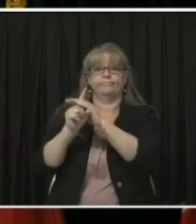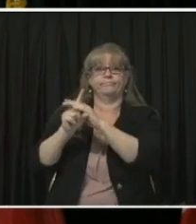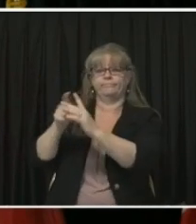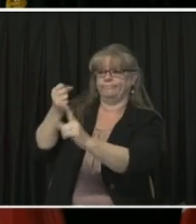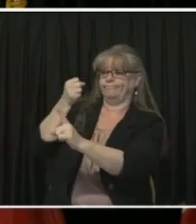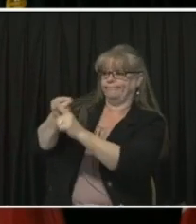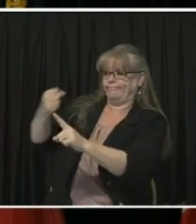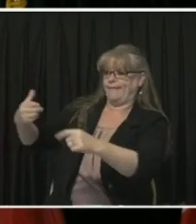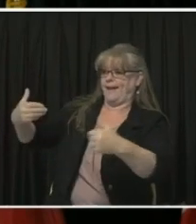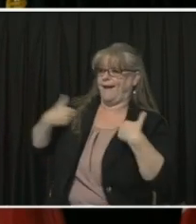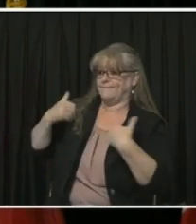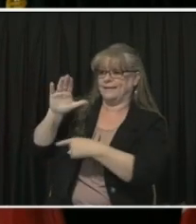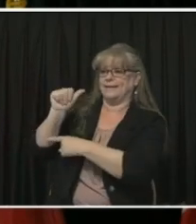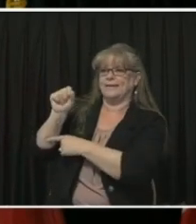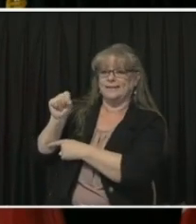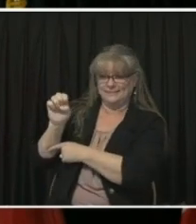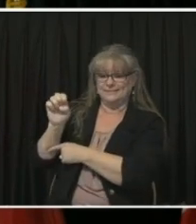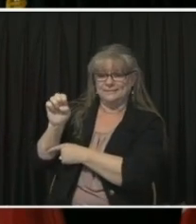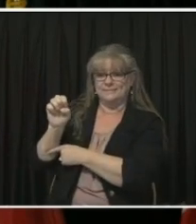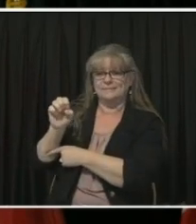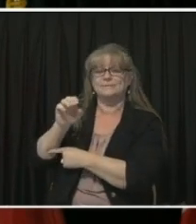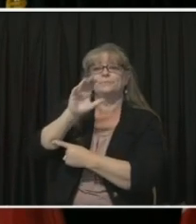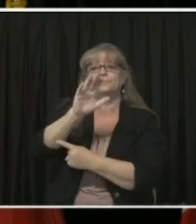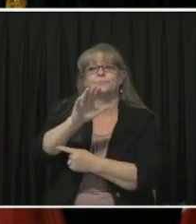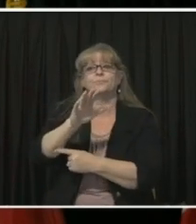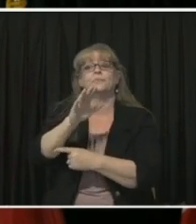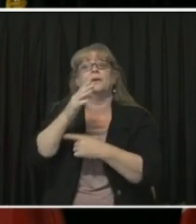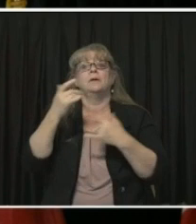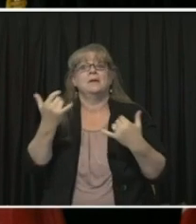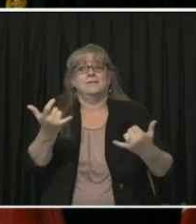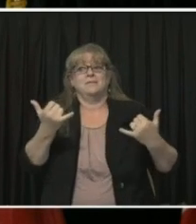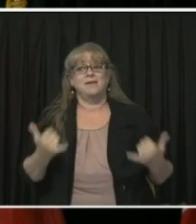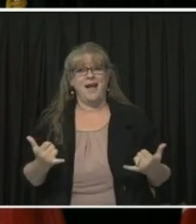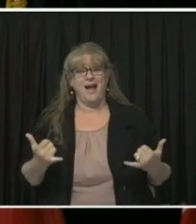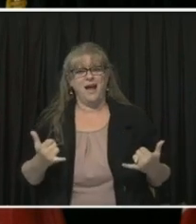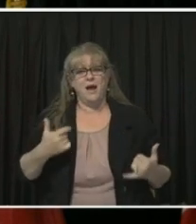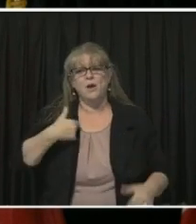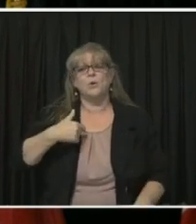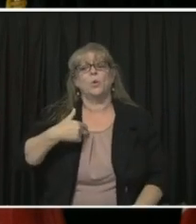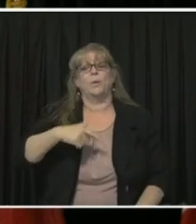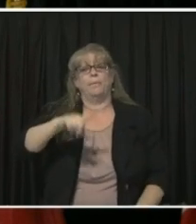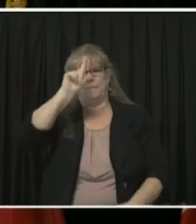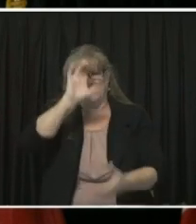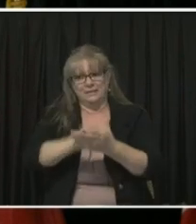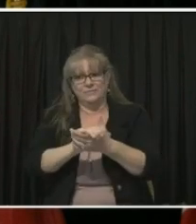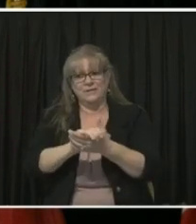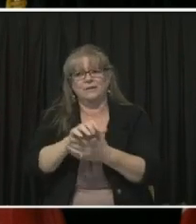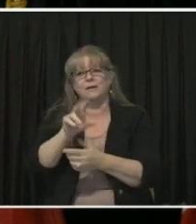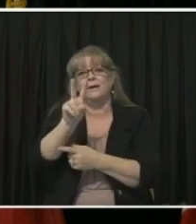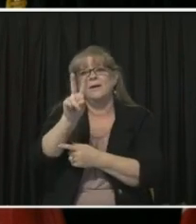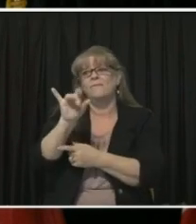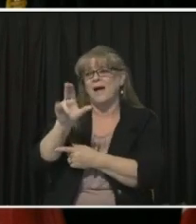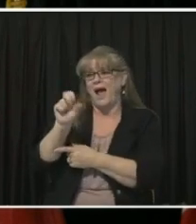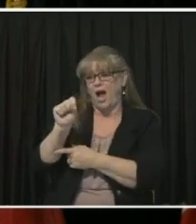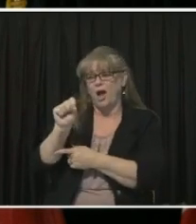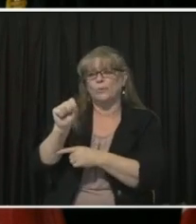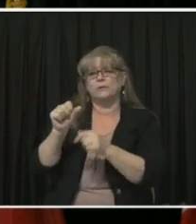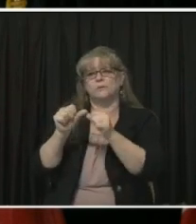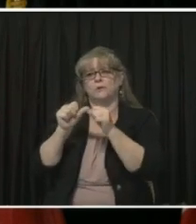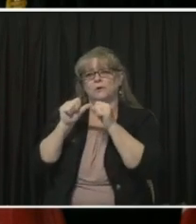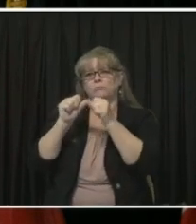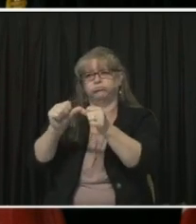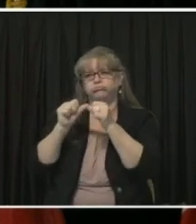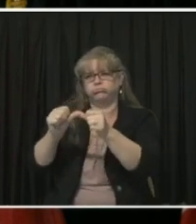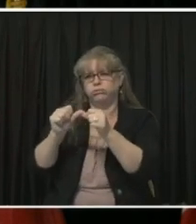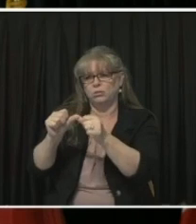it is now found to be extremely likely that the virus was circulating in Colorado, unbeknownst to us, before that first case